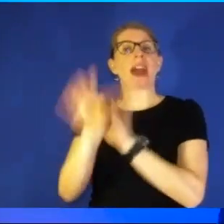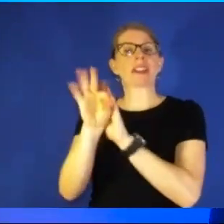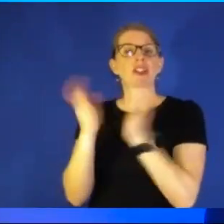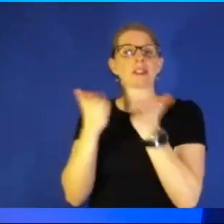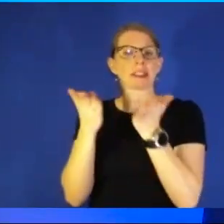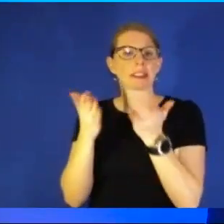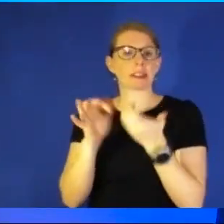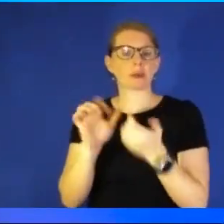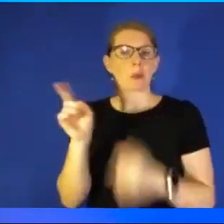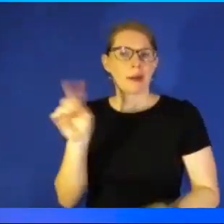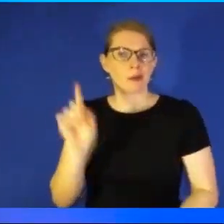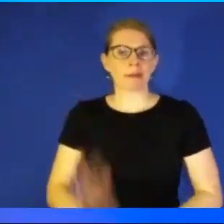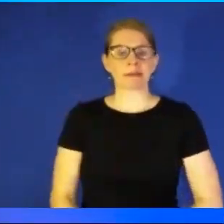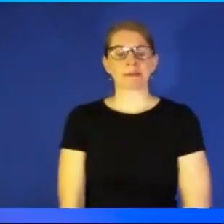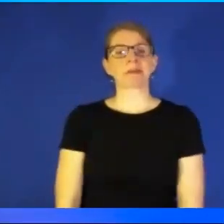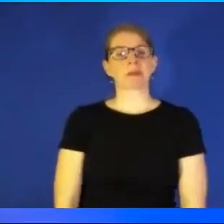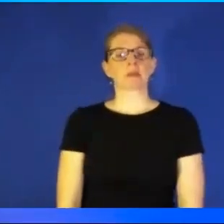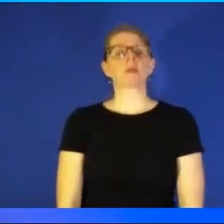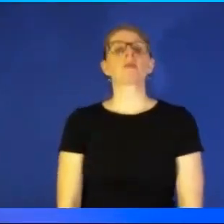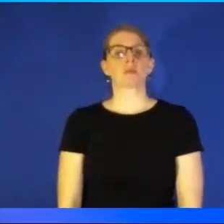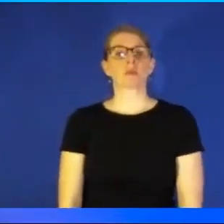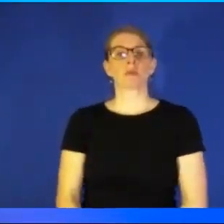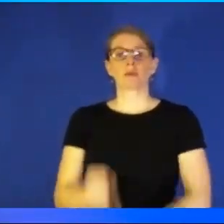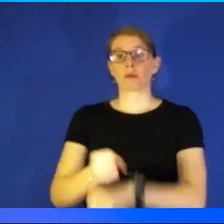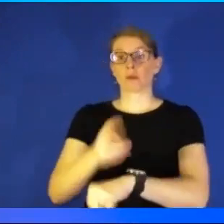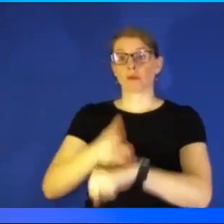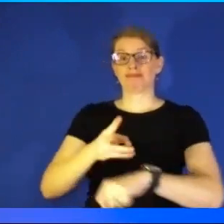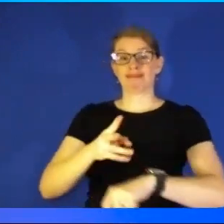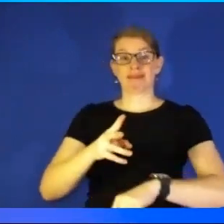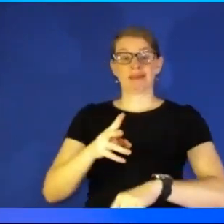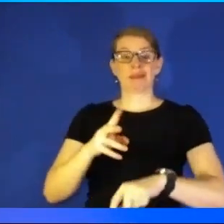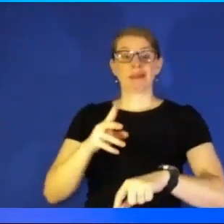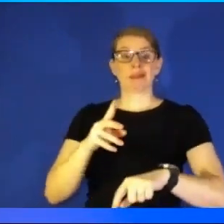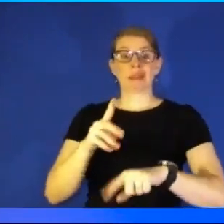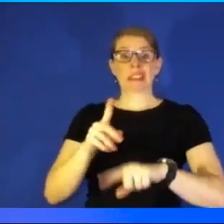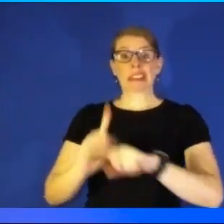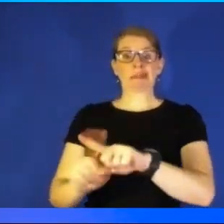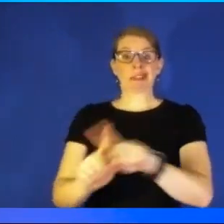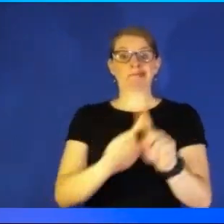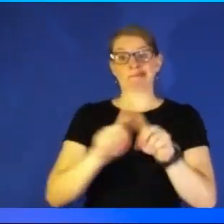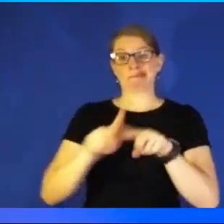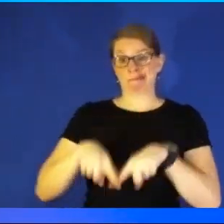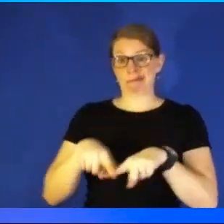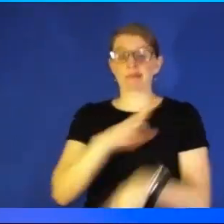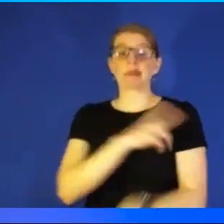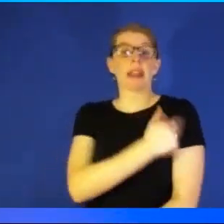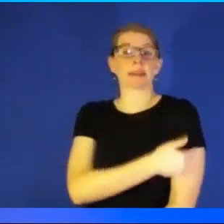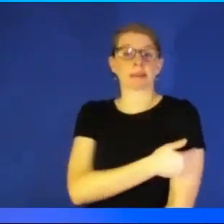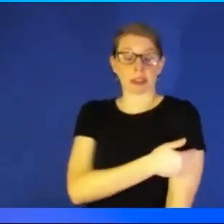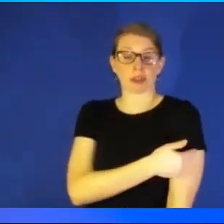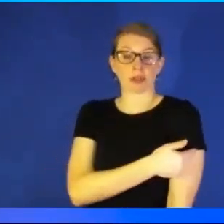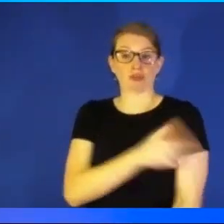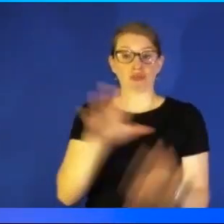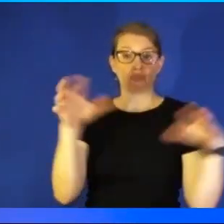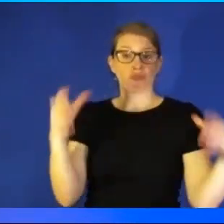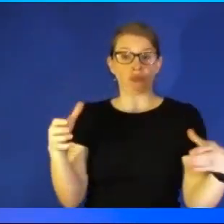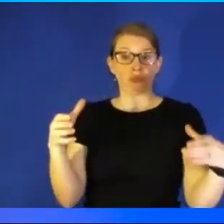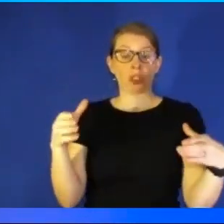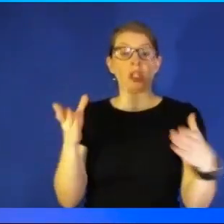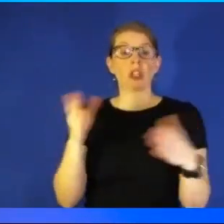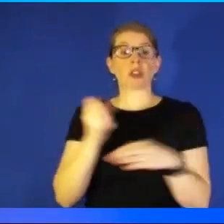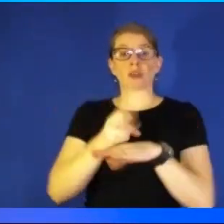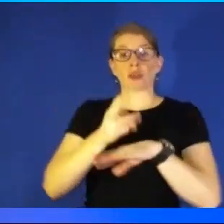Sure. So social work looks different across the whole health system. So in the hospital, our social work services are really to